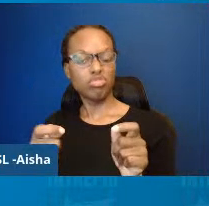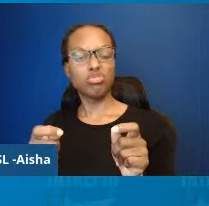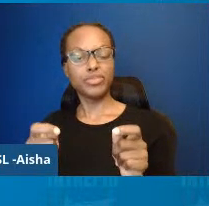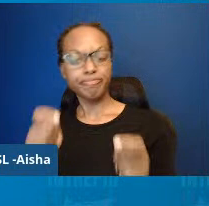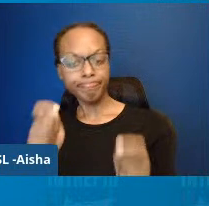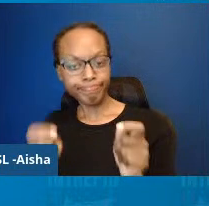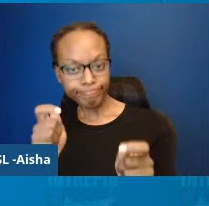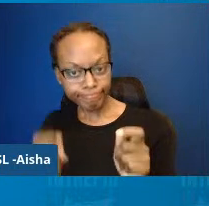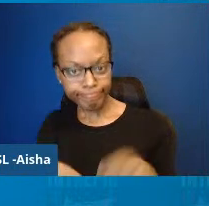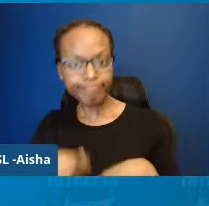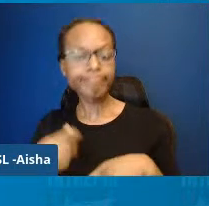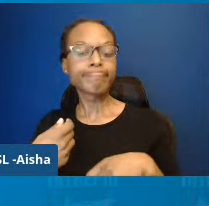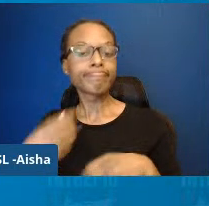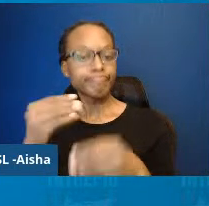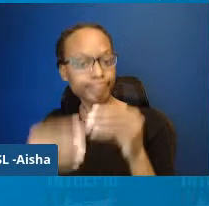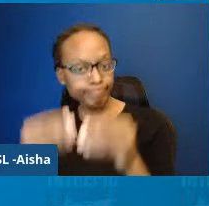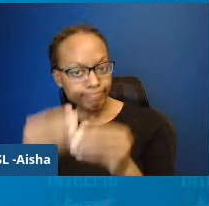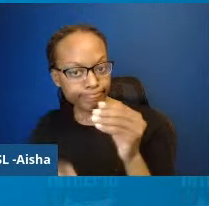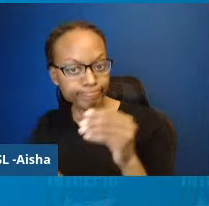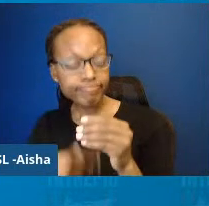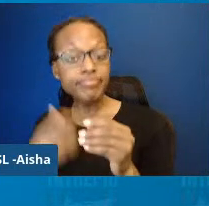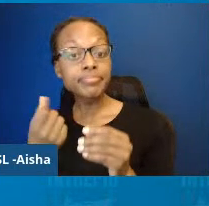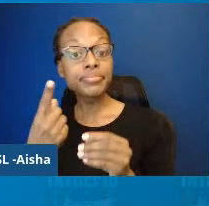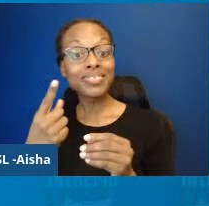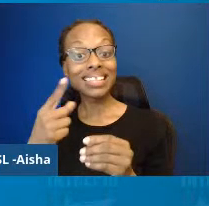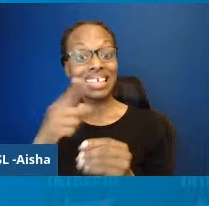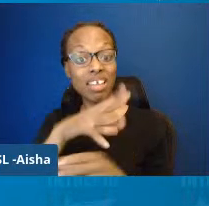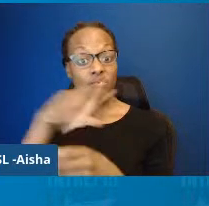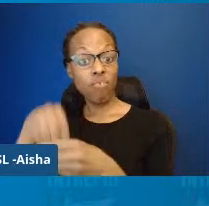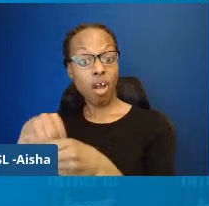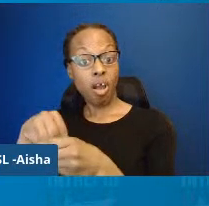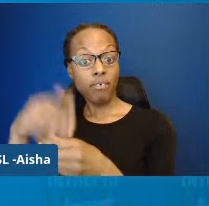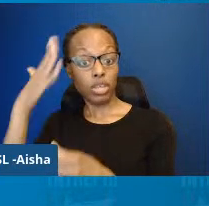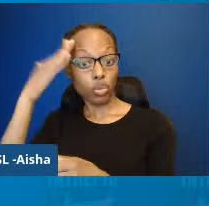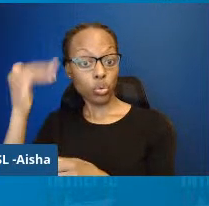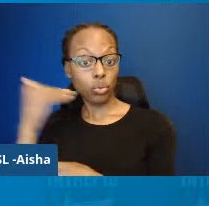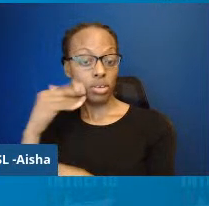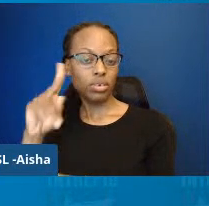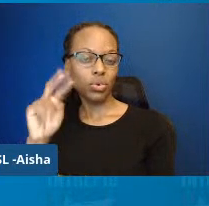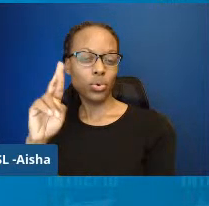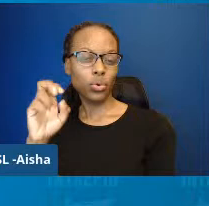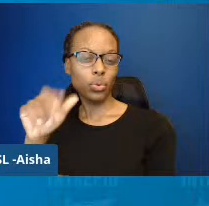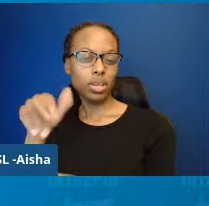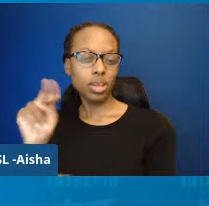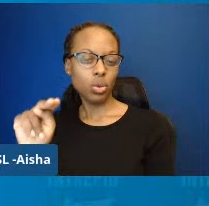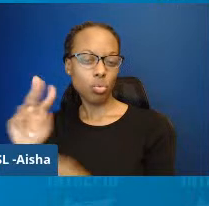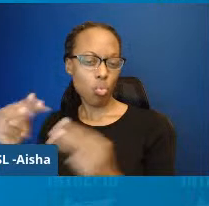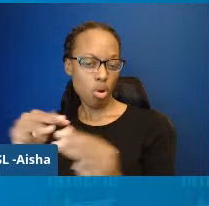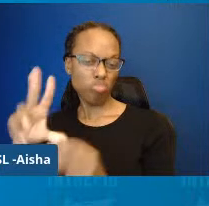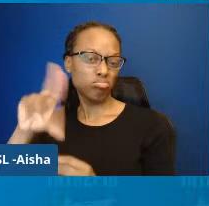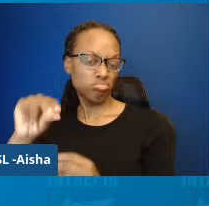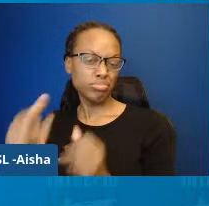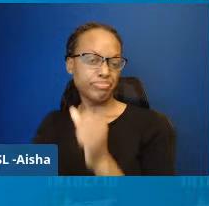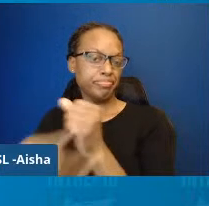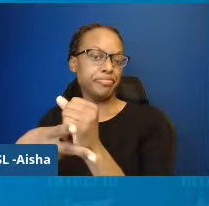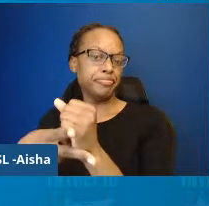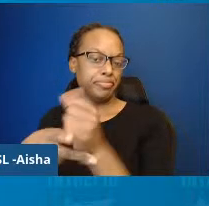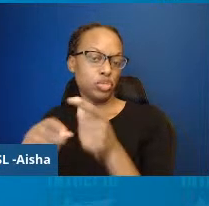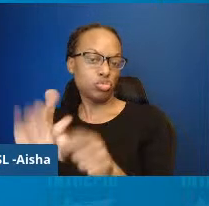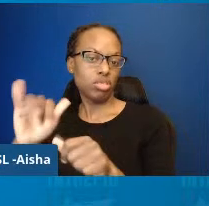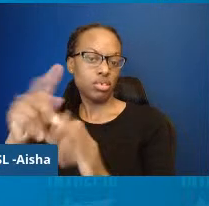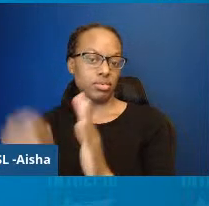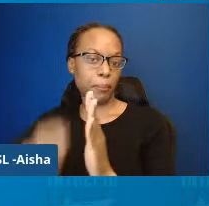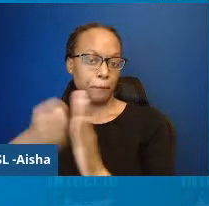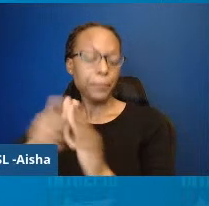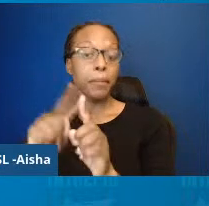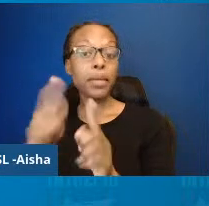was refitted. It never served in the Korean War, so it was on reserve during that time period. But there were some changes to